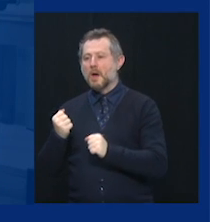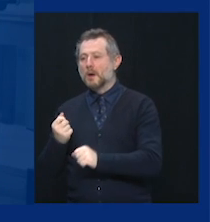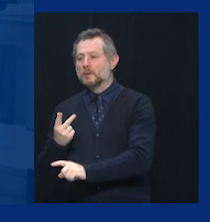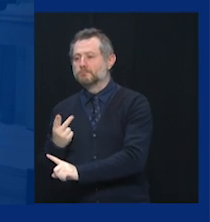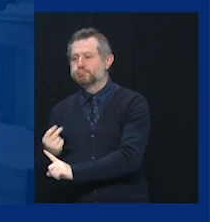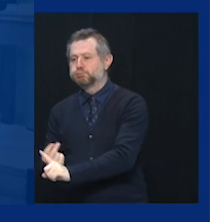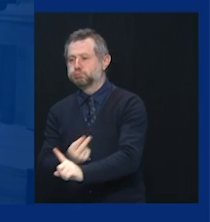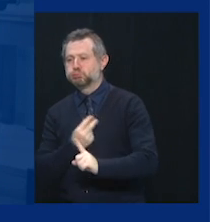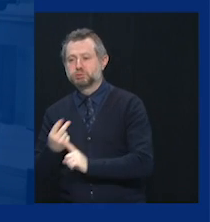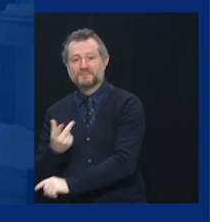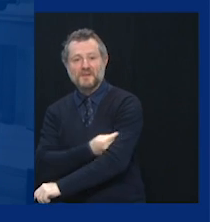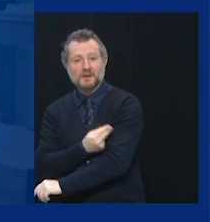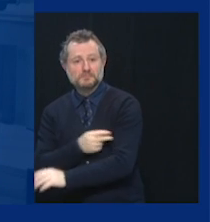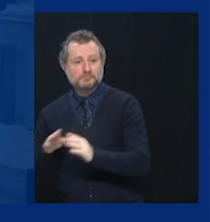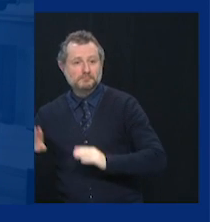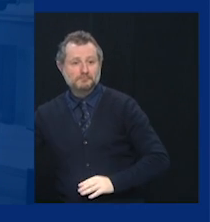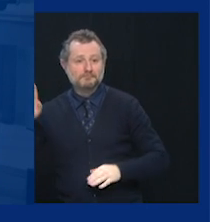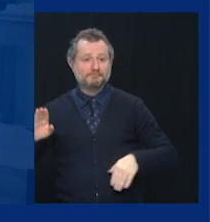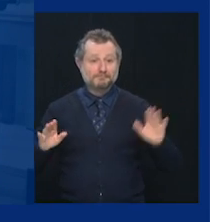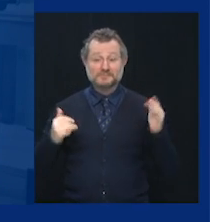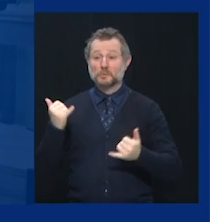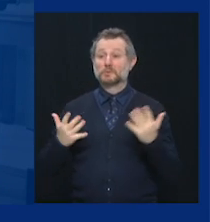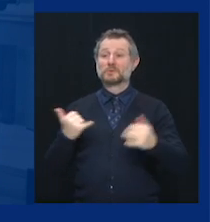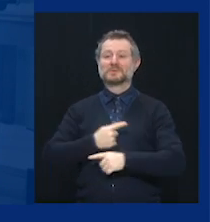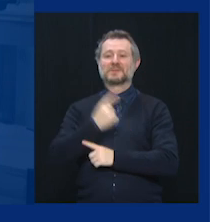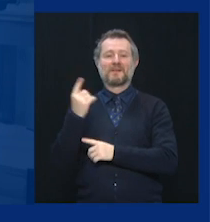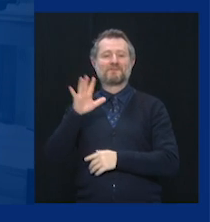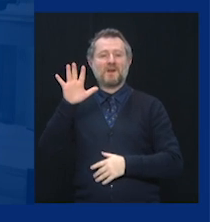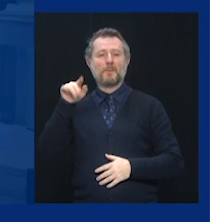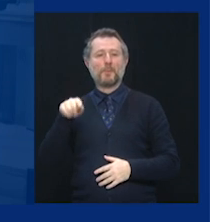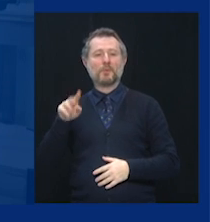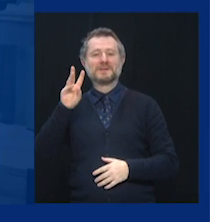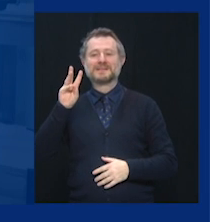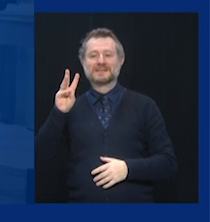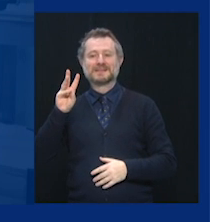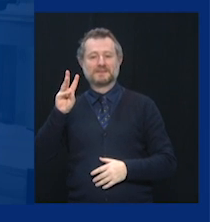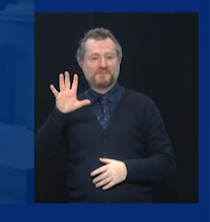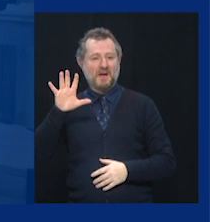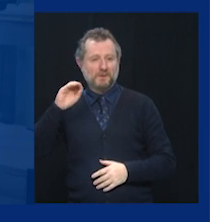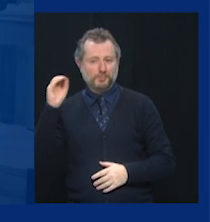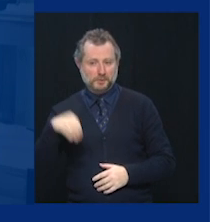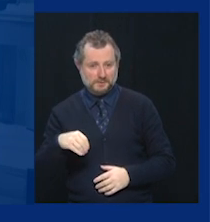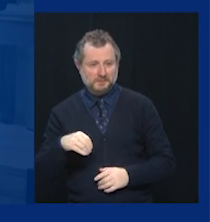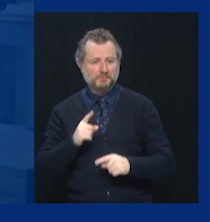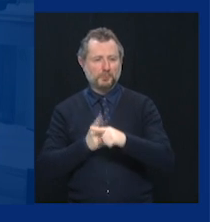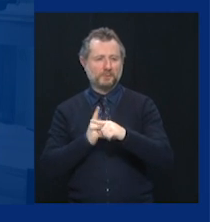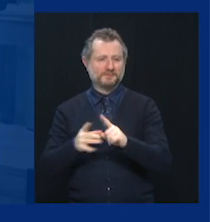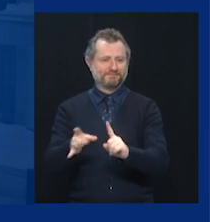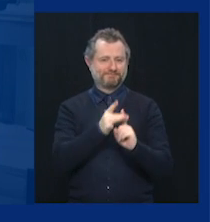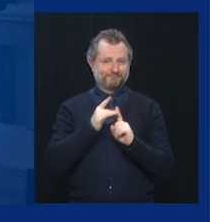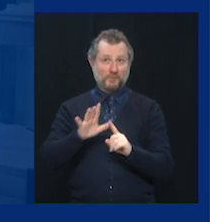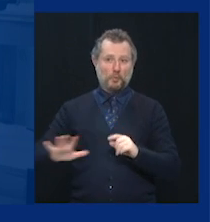This is where we are today, 5.6.5 positivity,